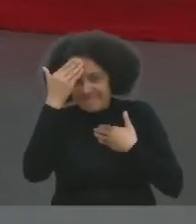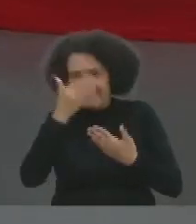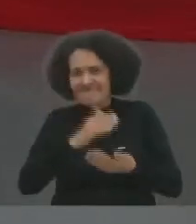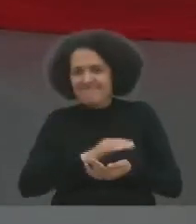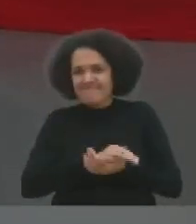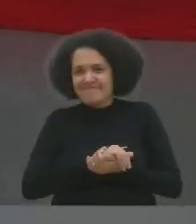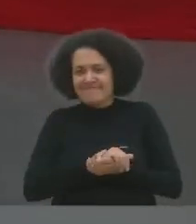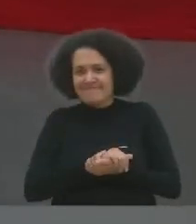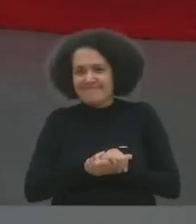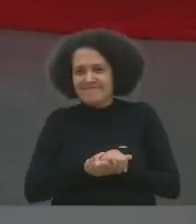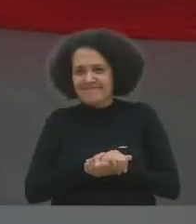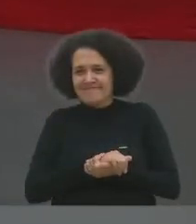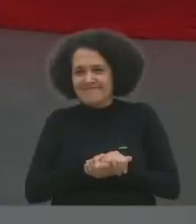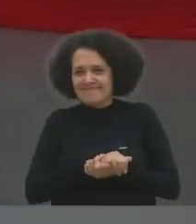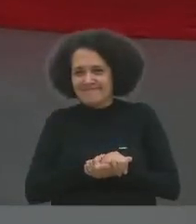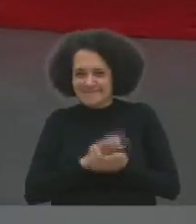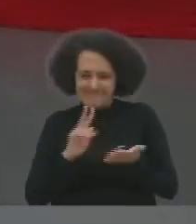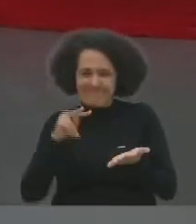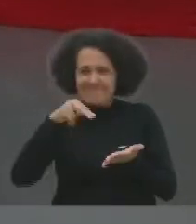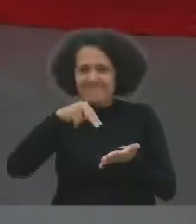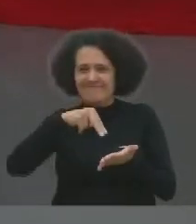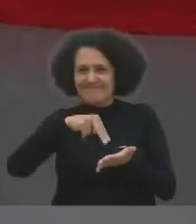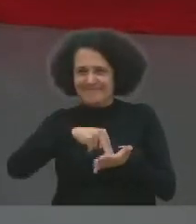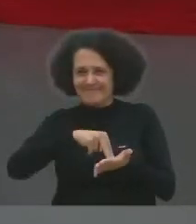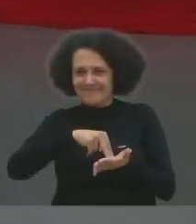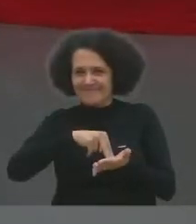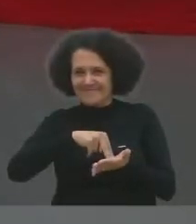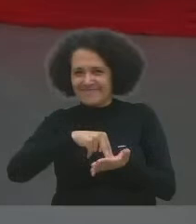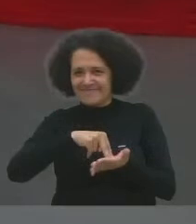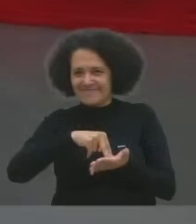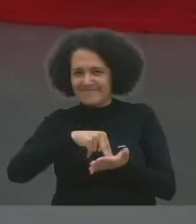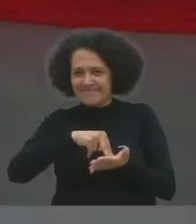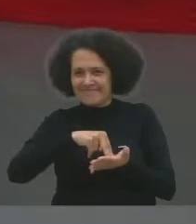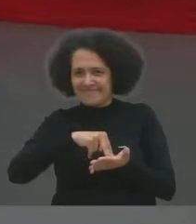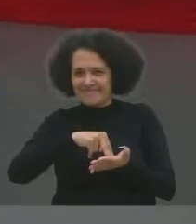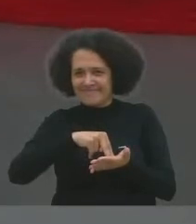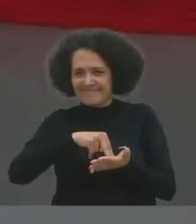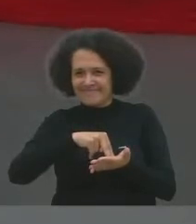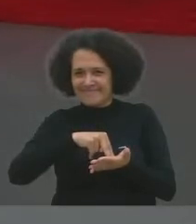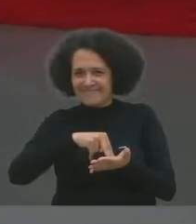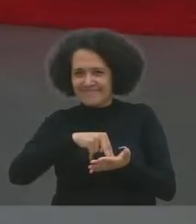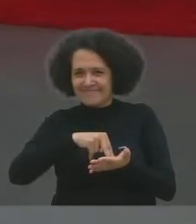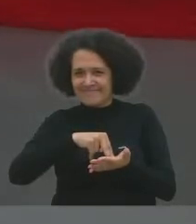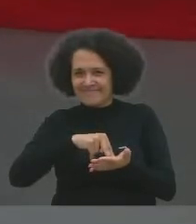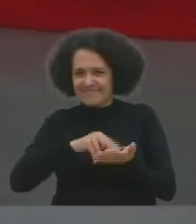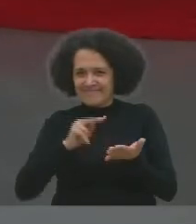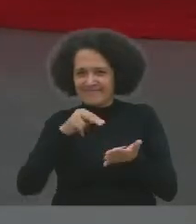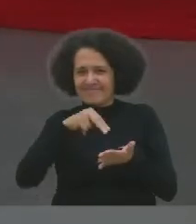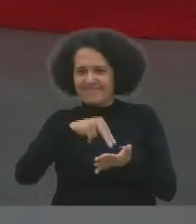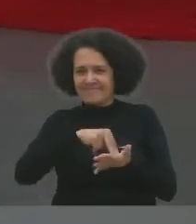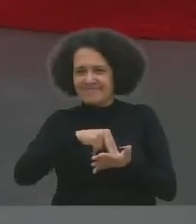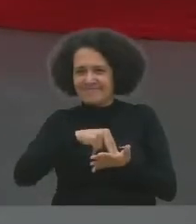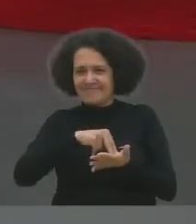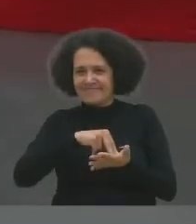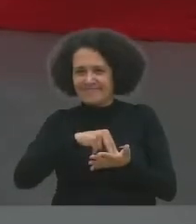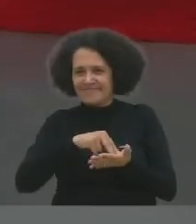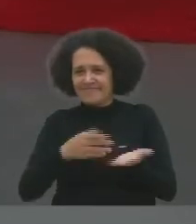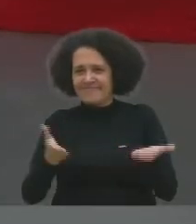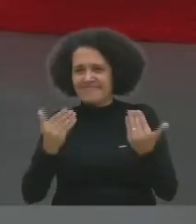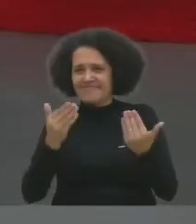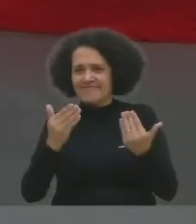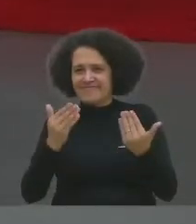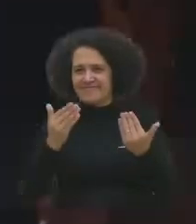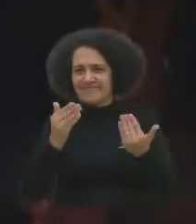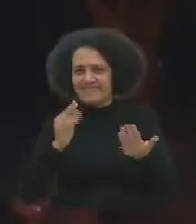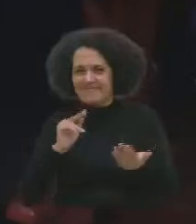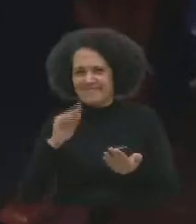Vamos nos levantar como guerreiros, sim ou não? Sim. Como guerreiros do Senhor, sim ou não? Sim. Cadê os guerreiros de São Miguel Arcanjo e